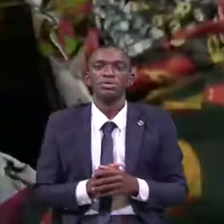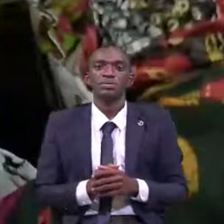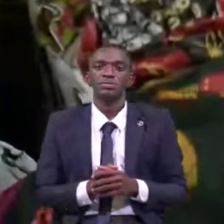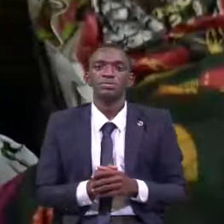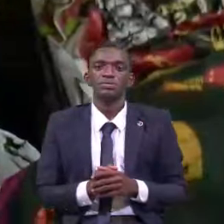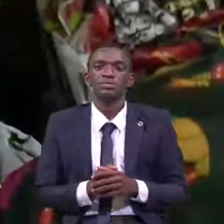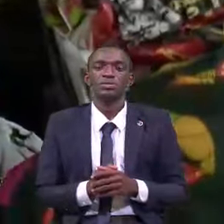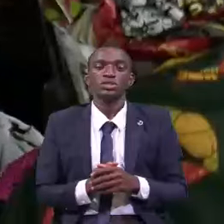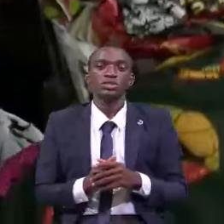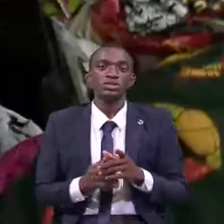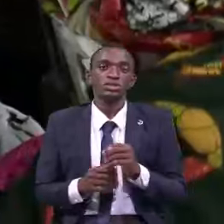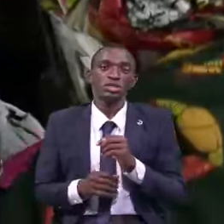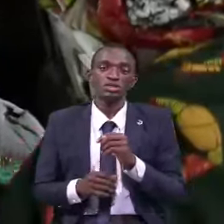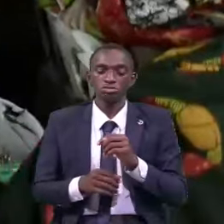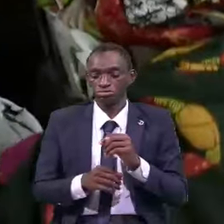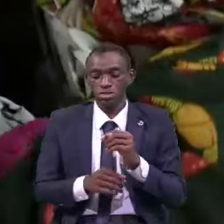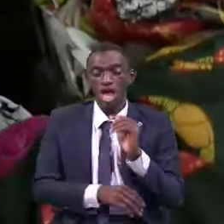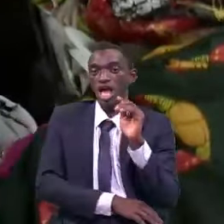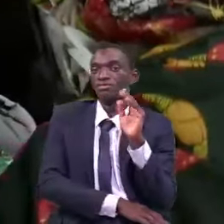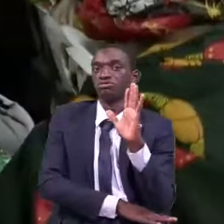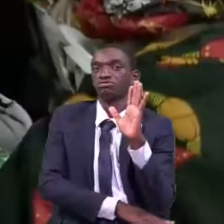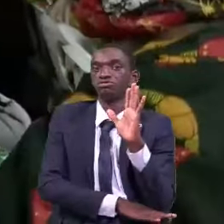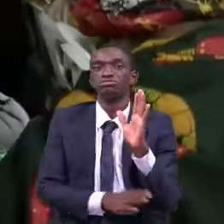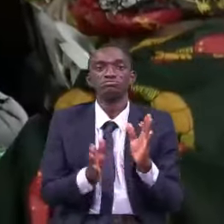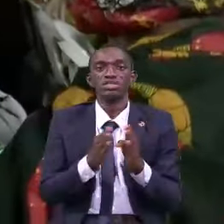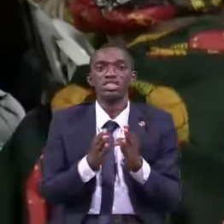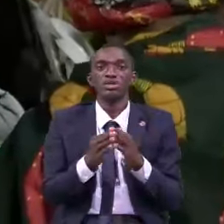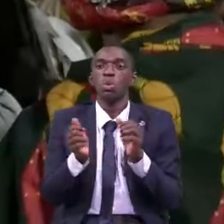the lunch hour with Jesus.